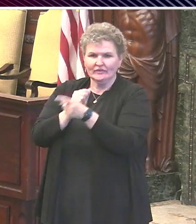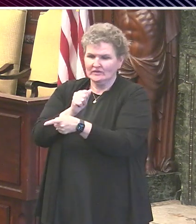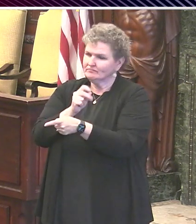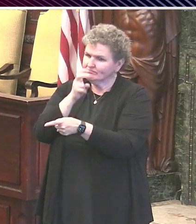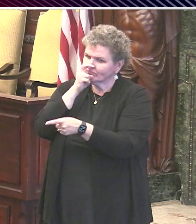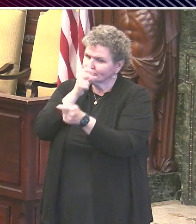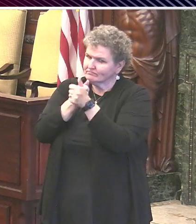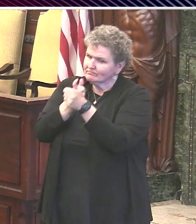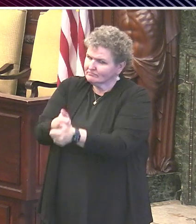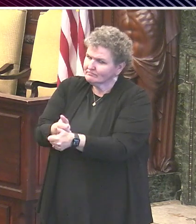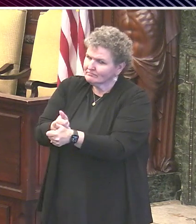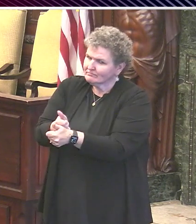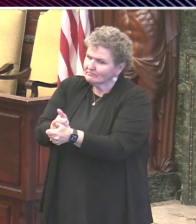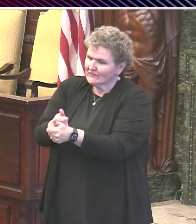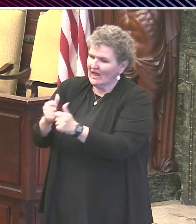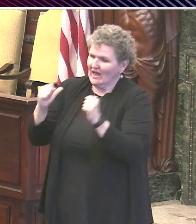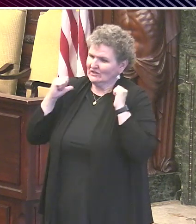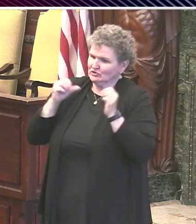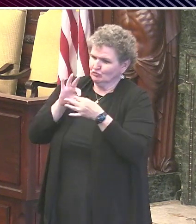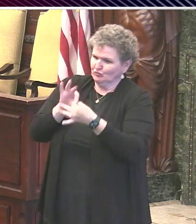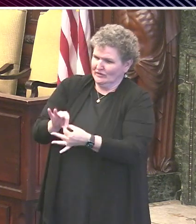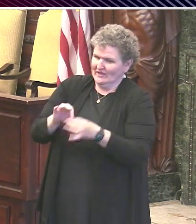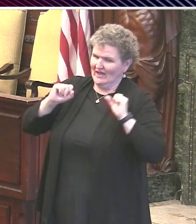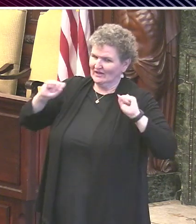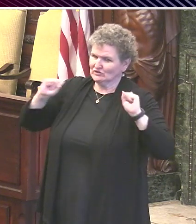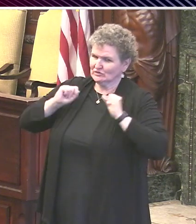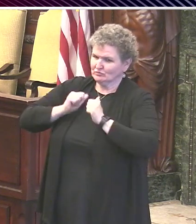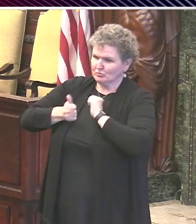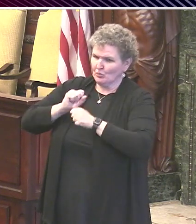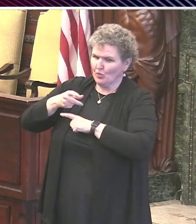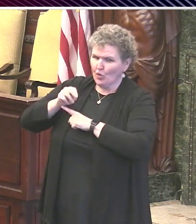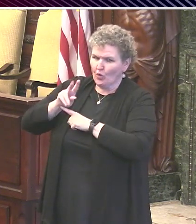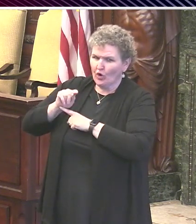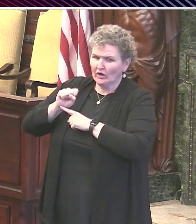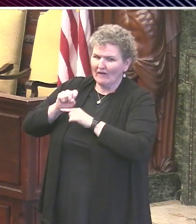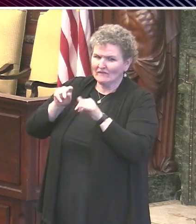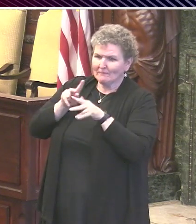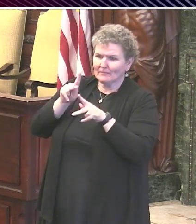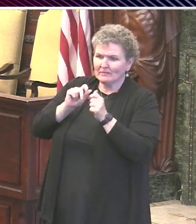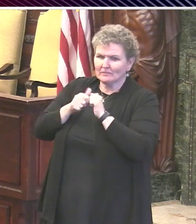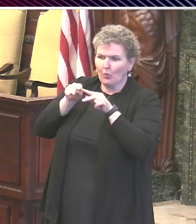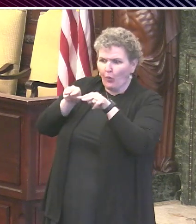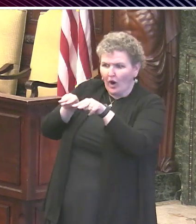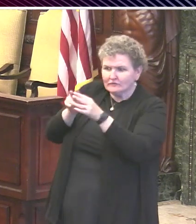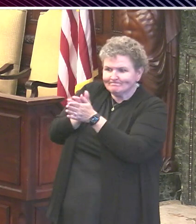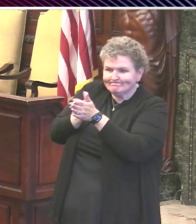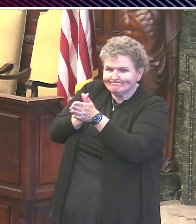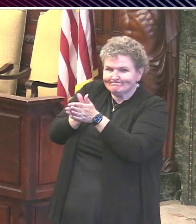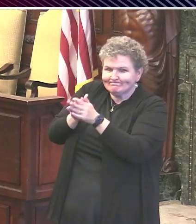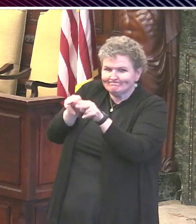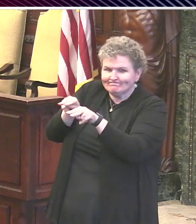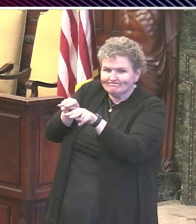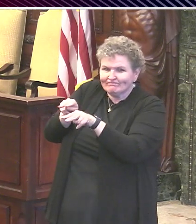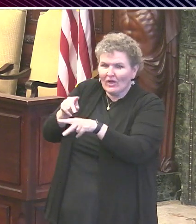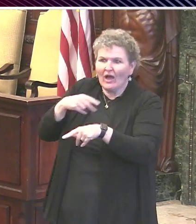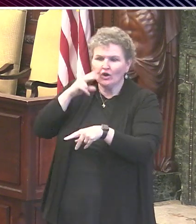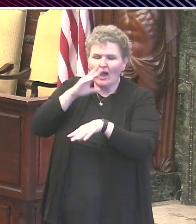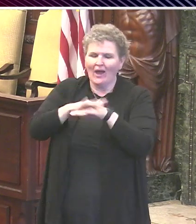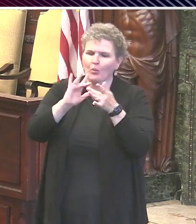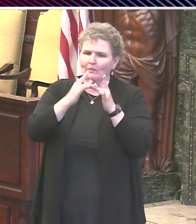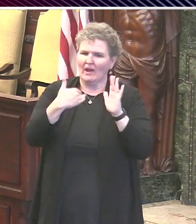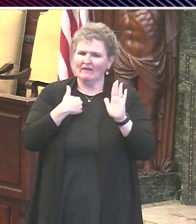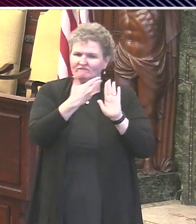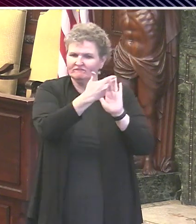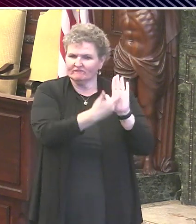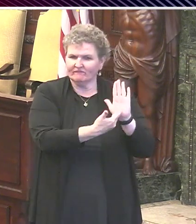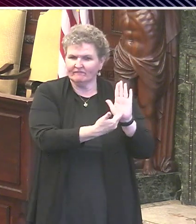exercise is done and a prohibition on spectators. And so that guidance is in effect right now. The epidemic could change, that